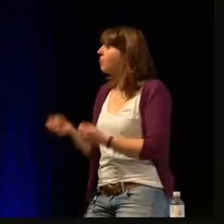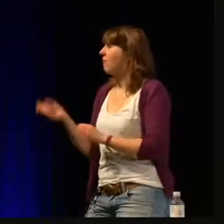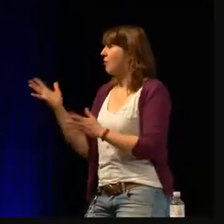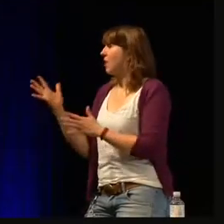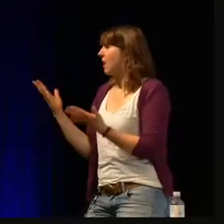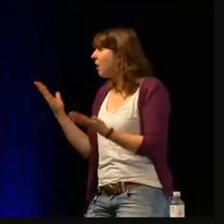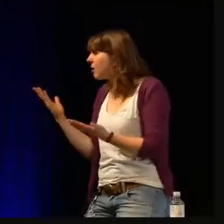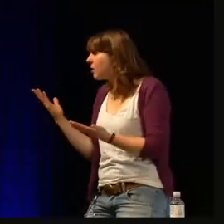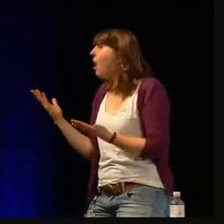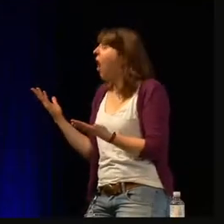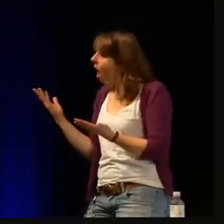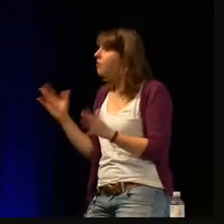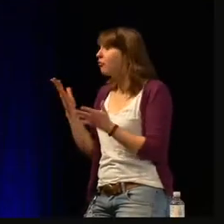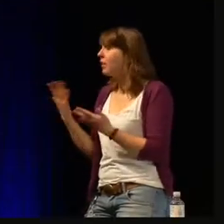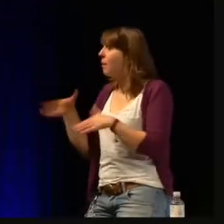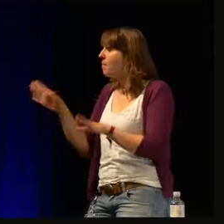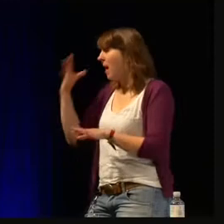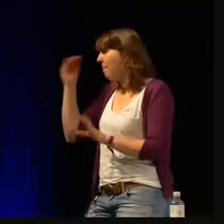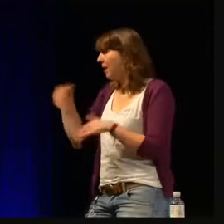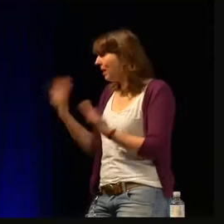the algorithm only translates the most